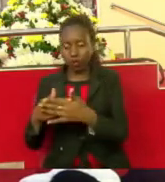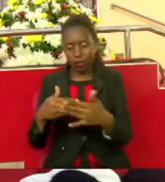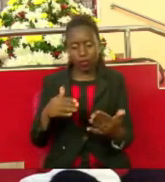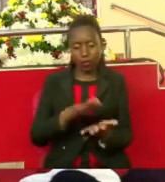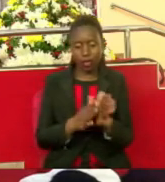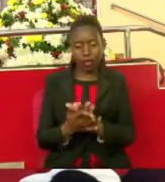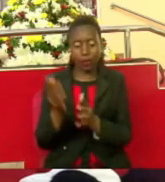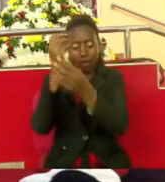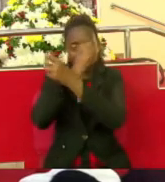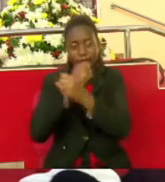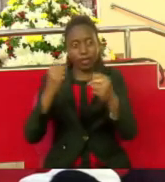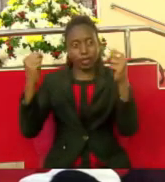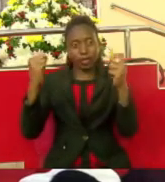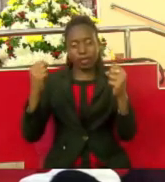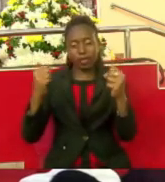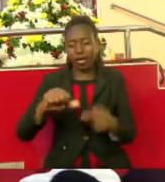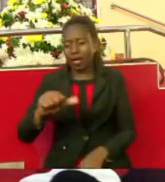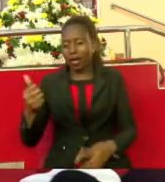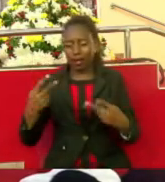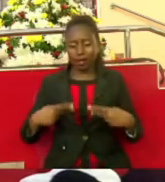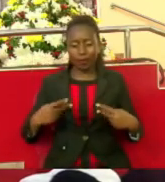there were all these people who needed his time.